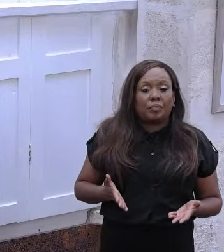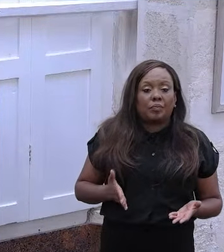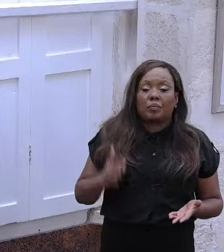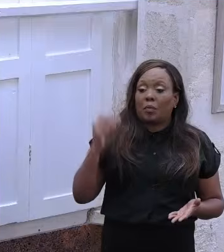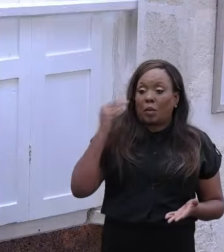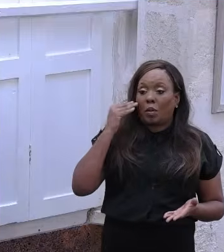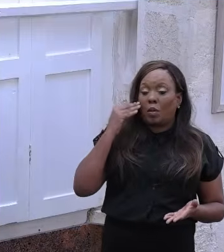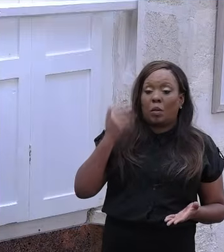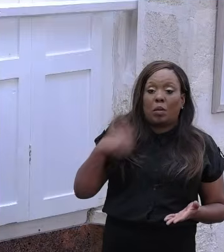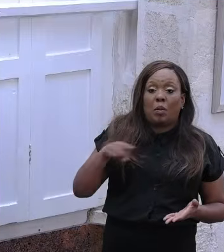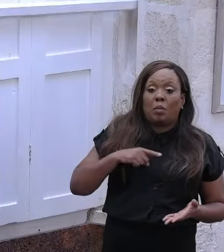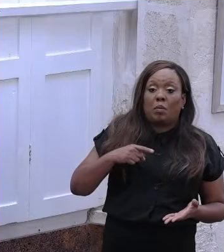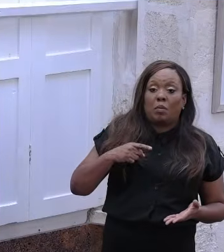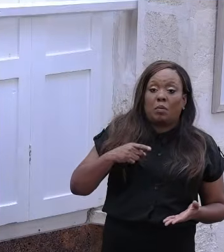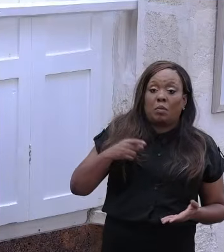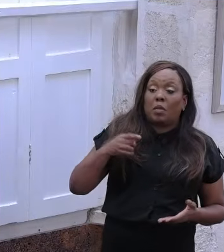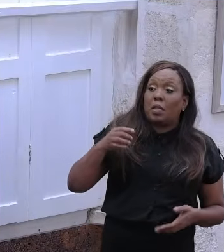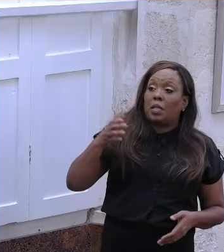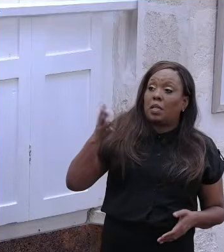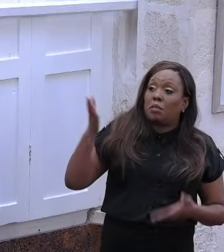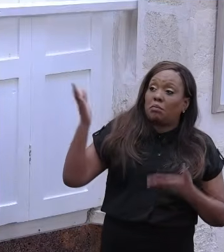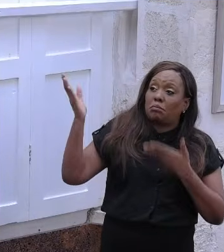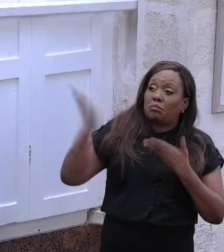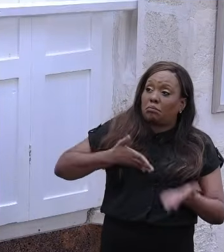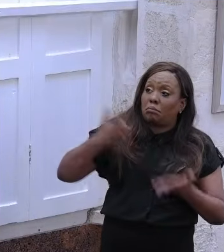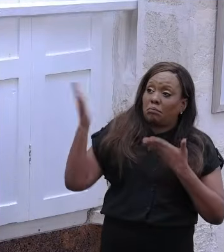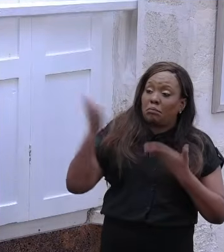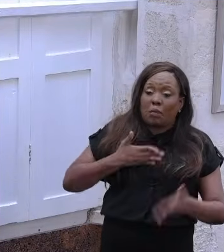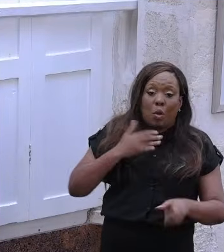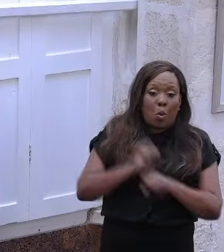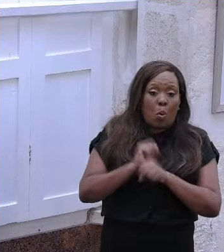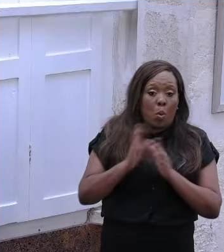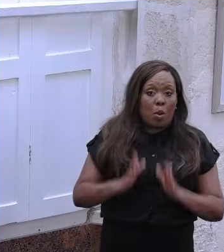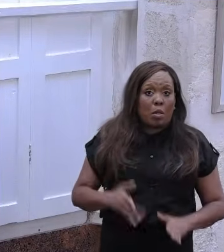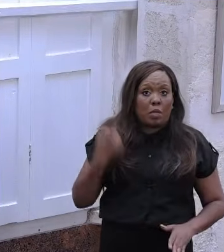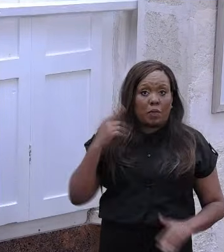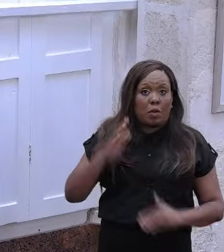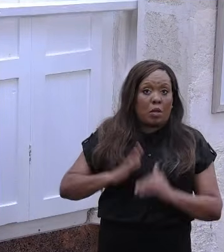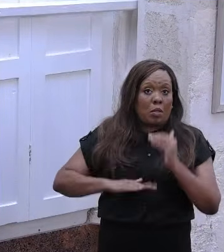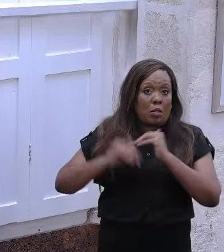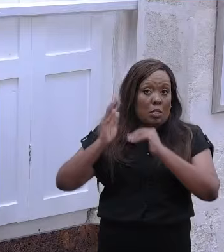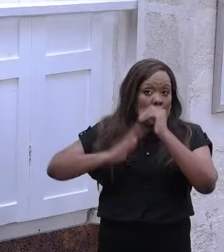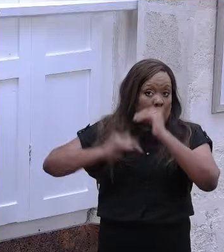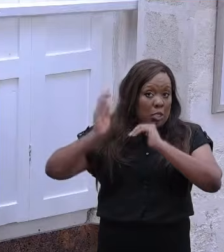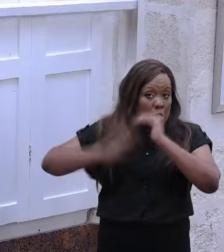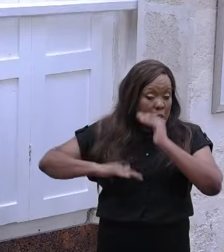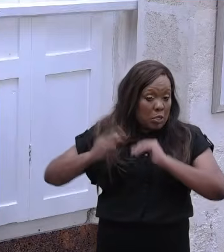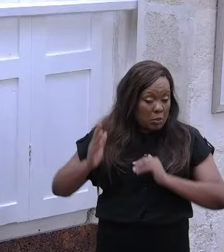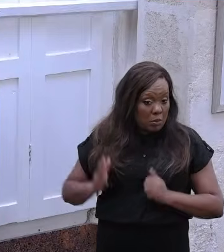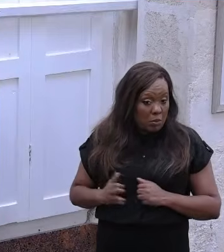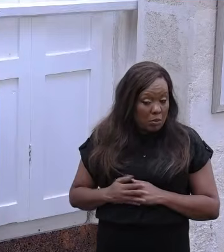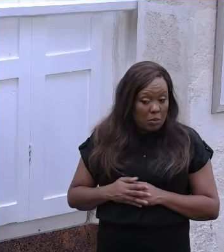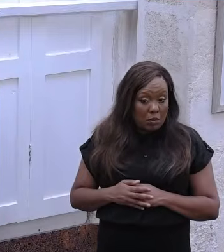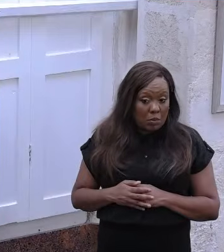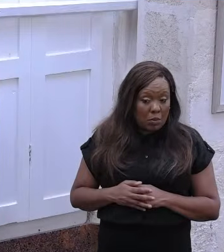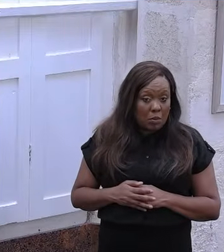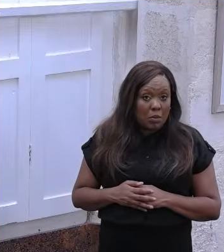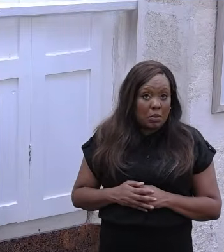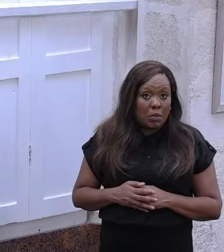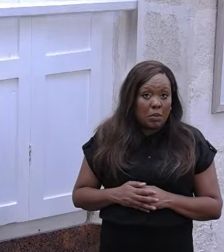construction, but what we don't know if there's really a labor shortage on construction workers or if those workers just came